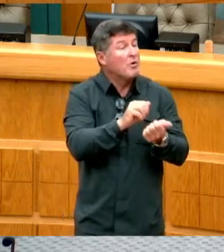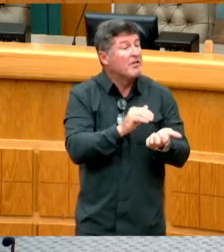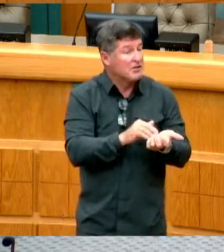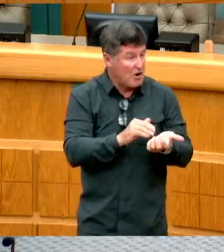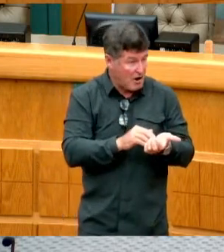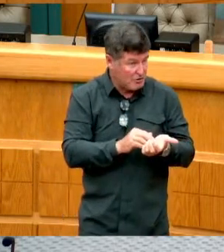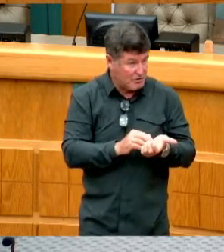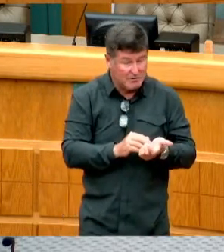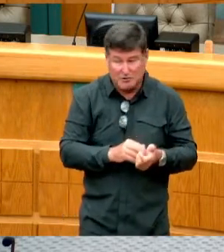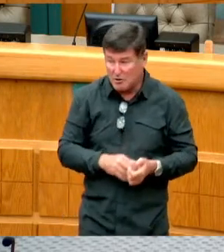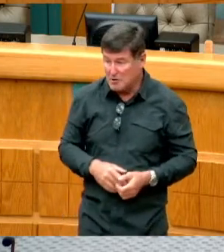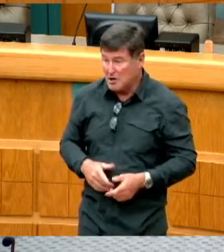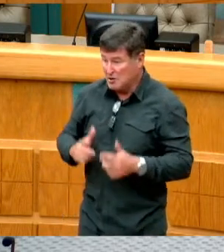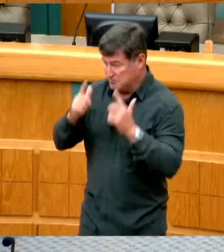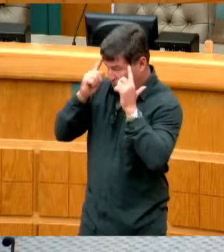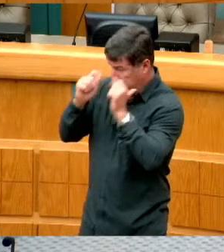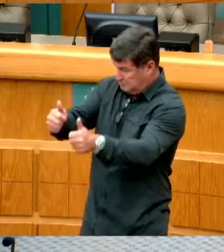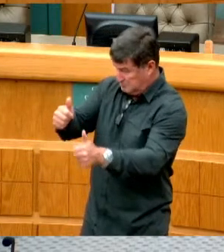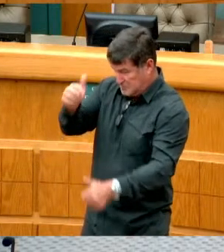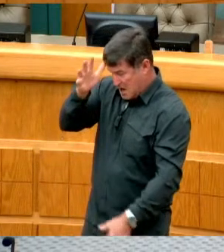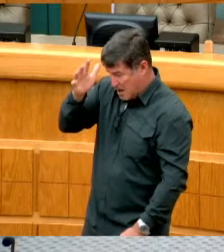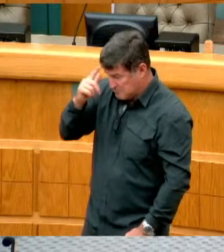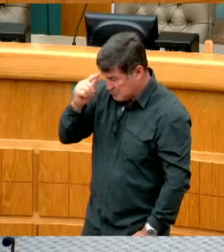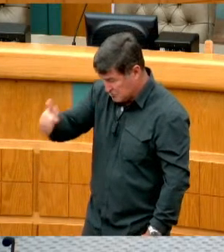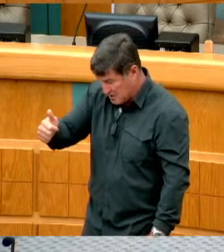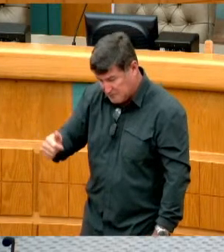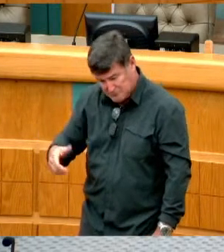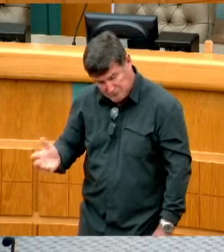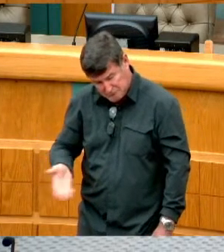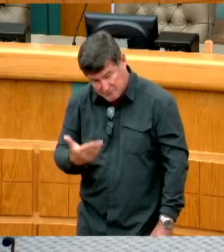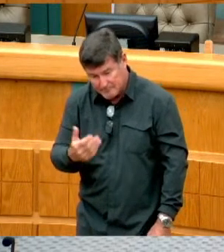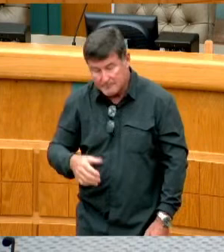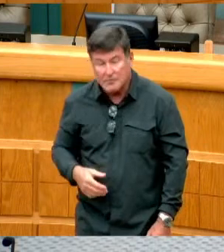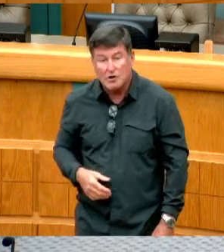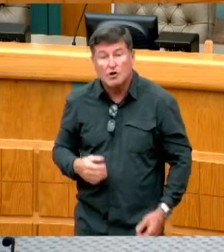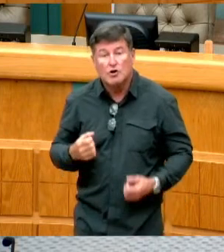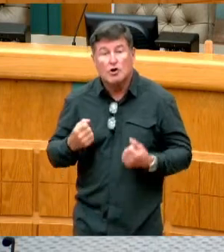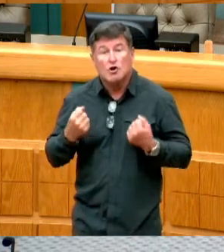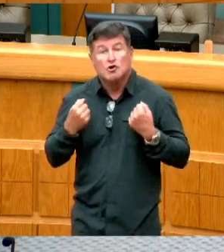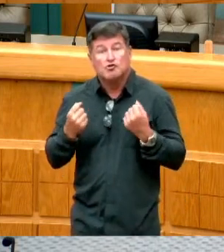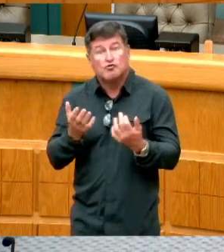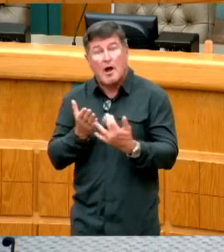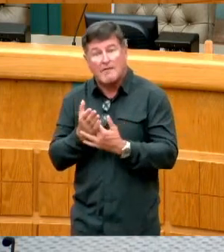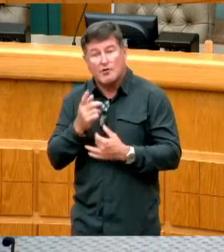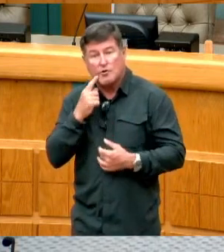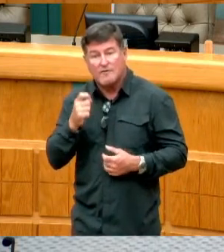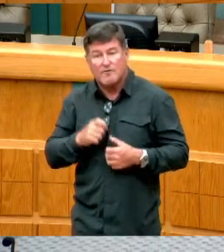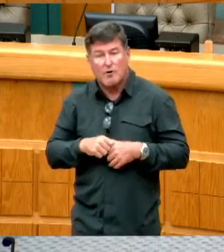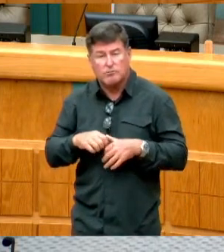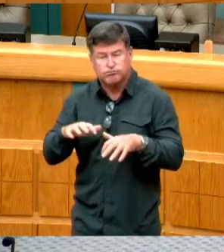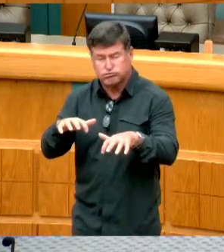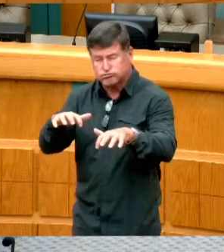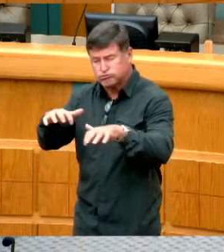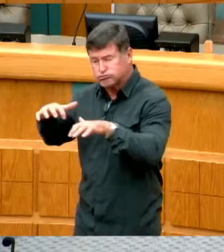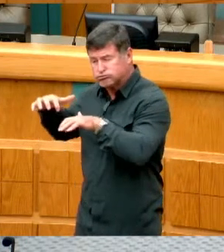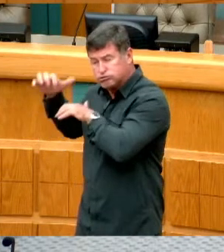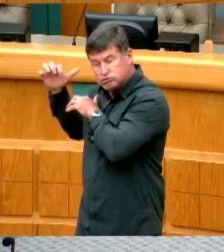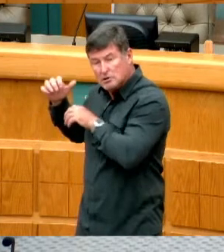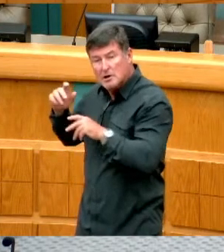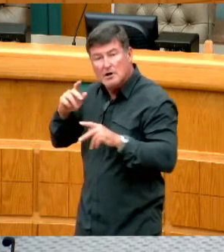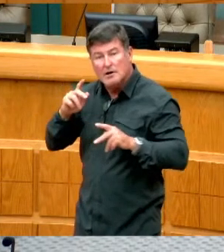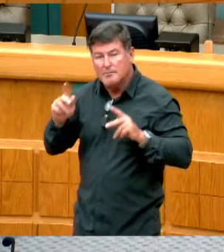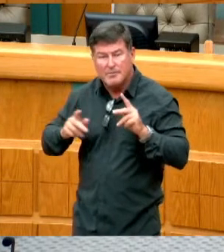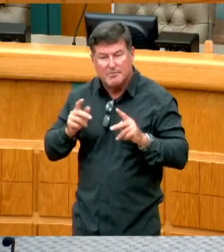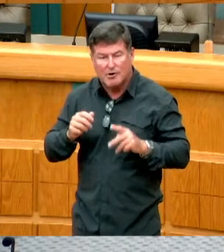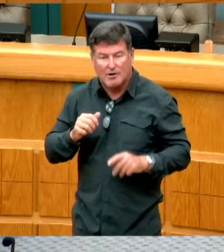do. So I do understand. The drive-through clinics are to serve these masses of people in these types of events. They're definitely not